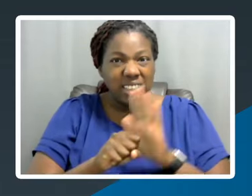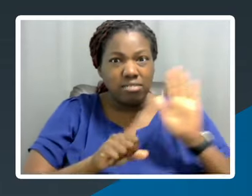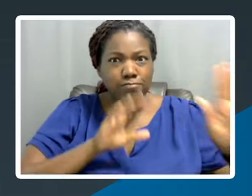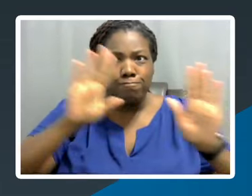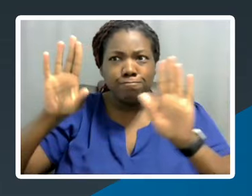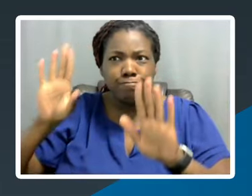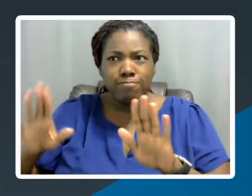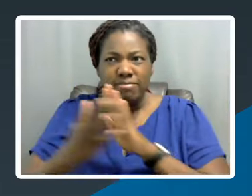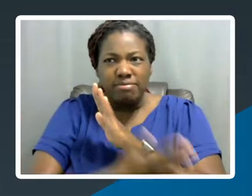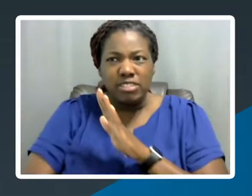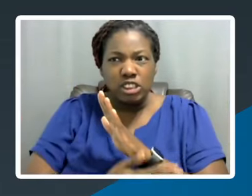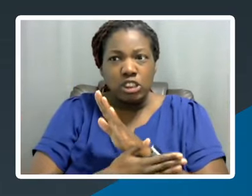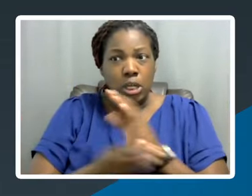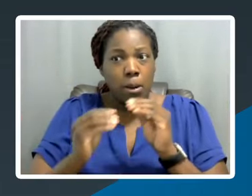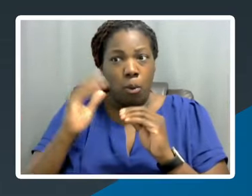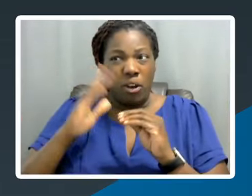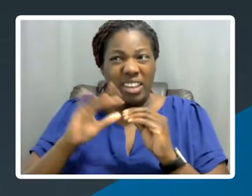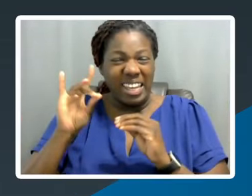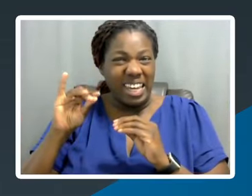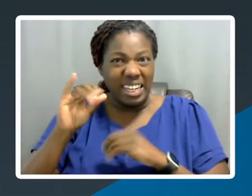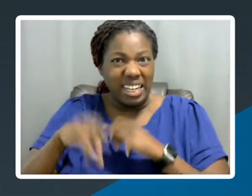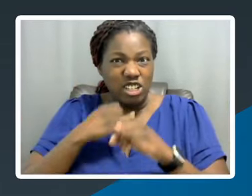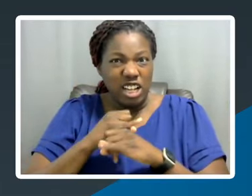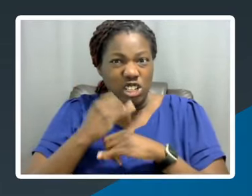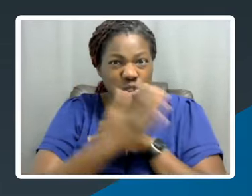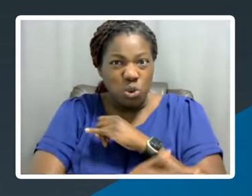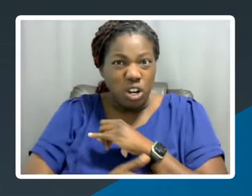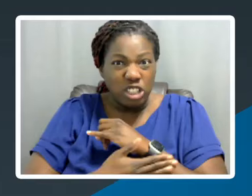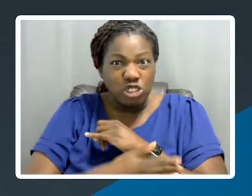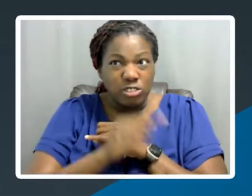80 international countries. We are honored today.